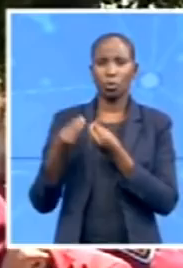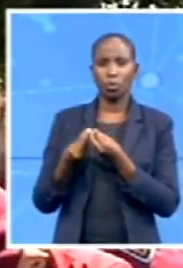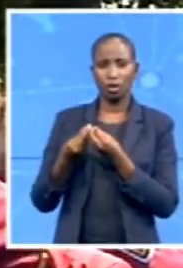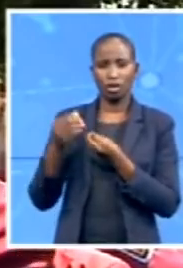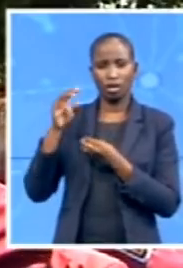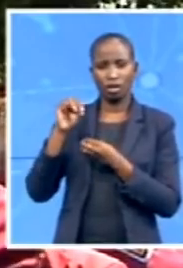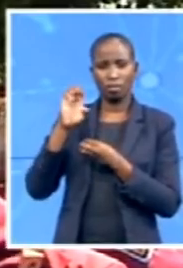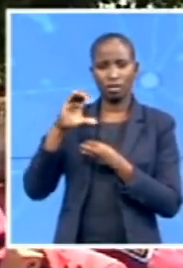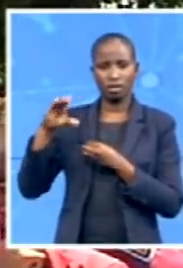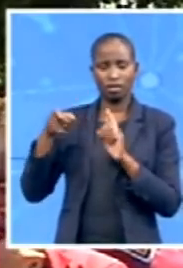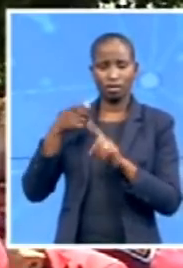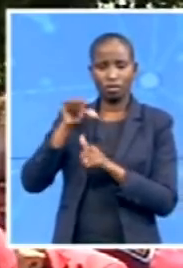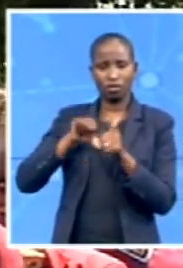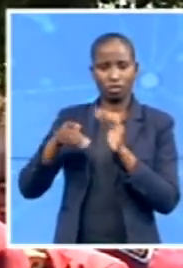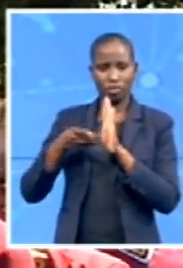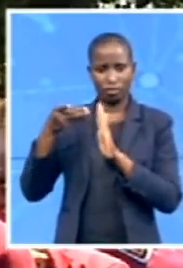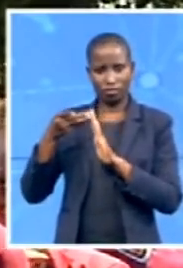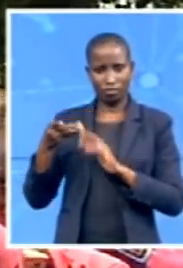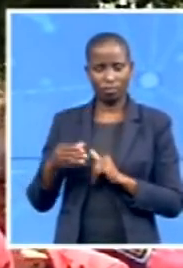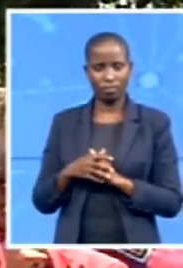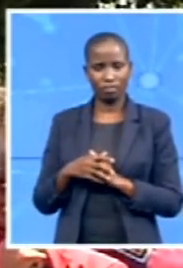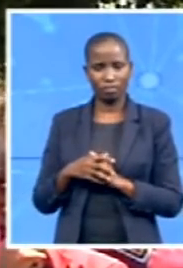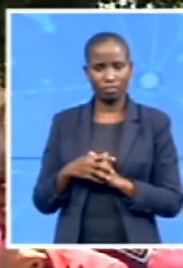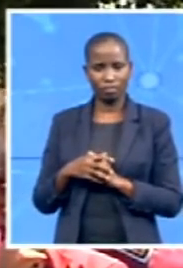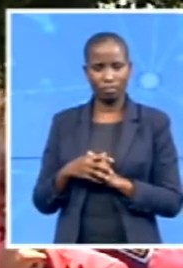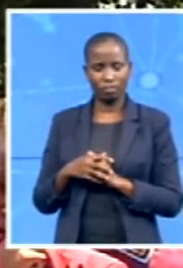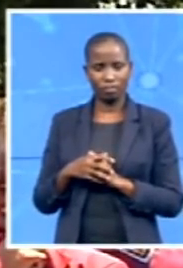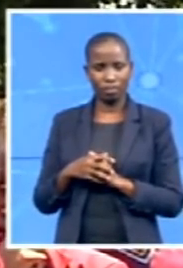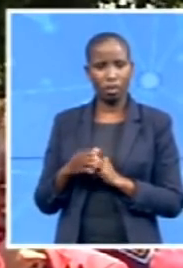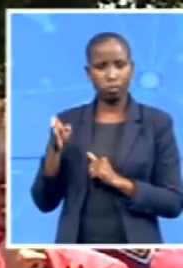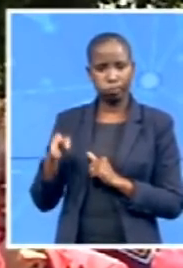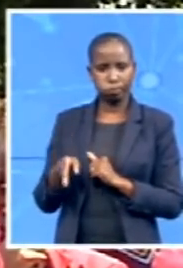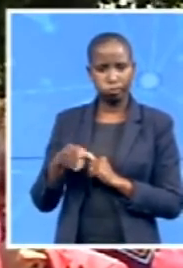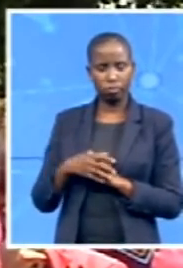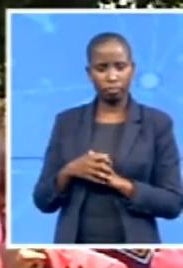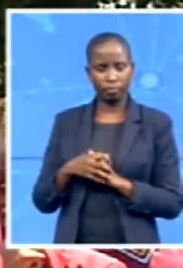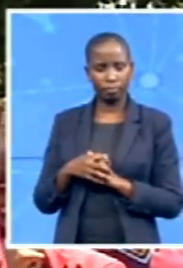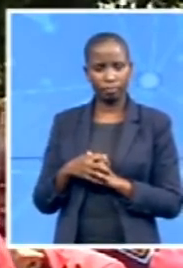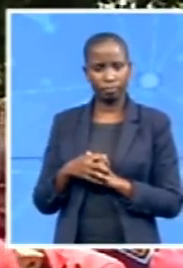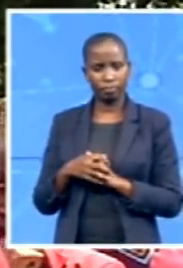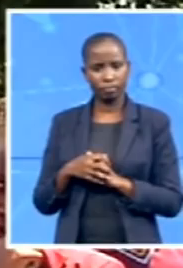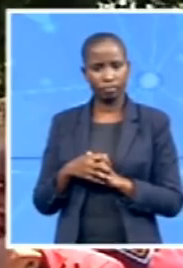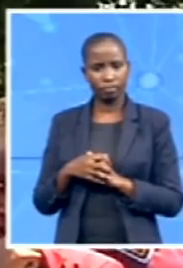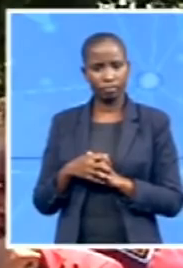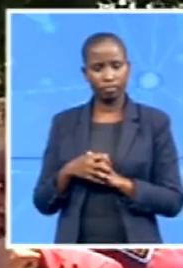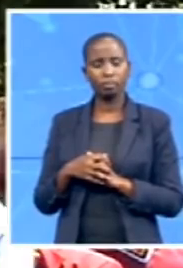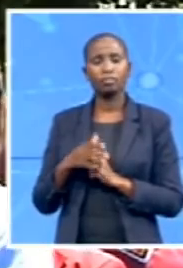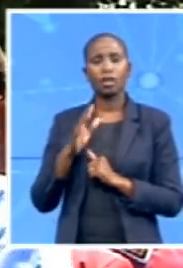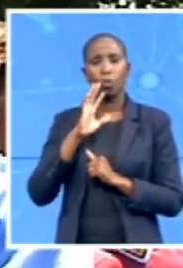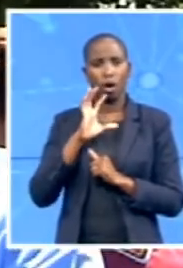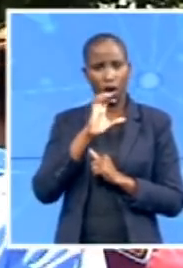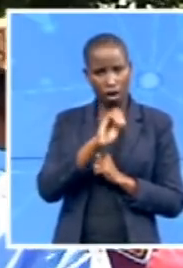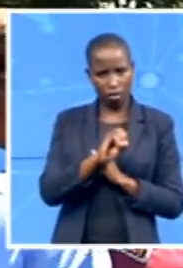I'm with the MEC for Social Development. I will ask here to establish a team from